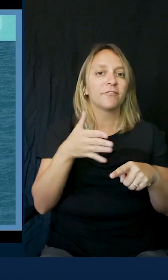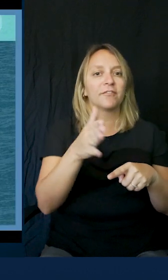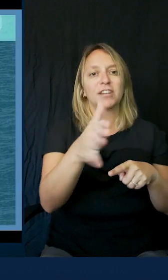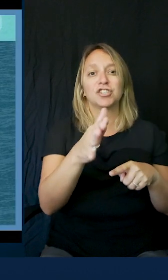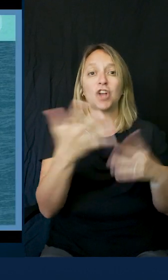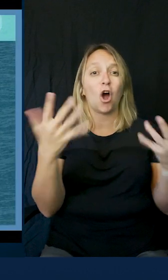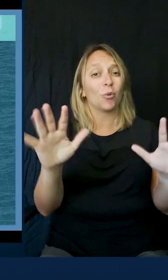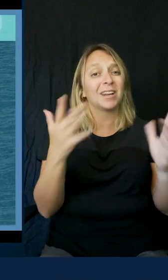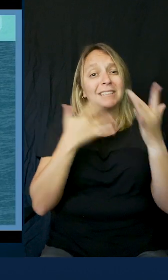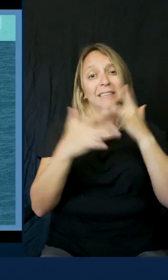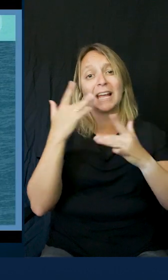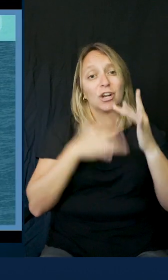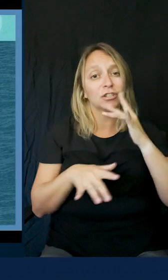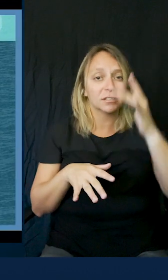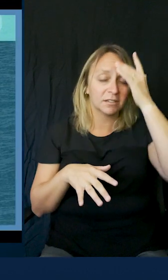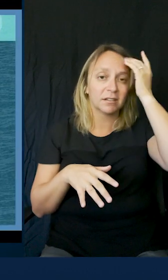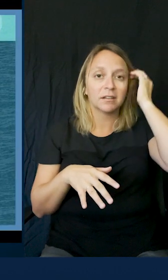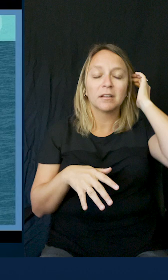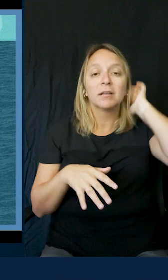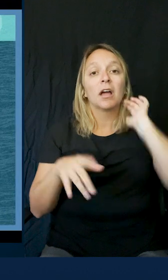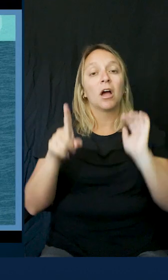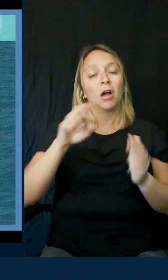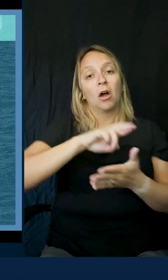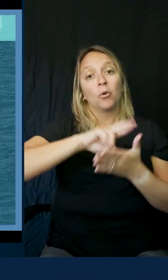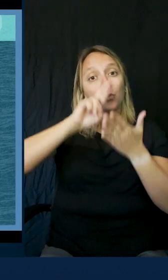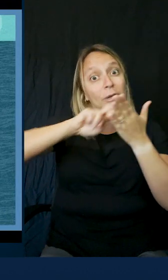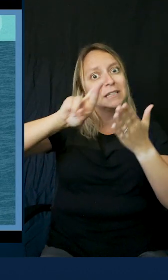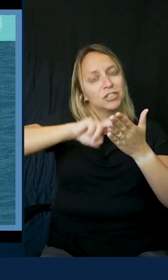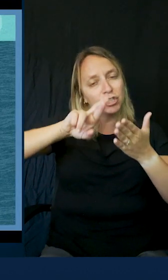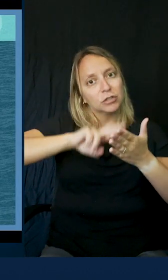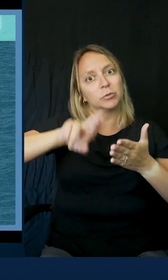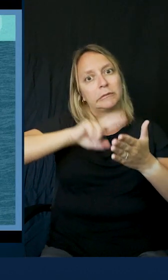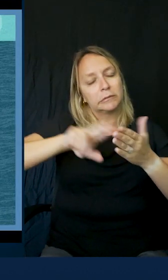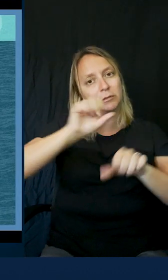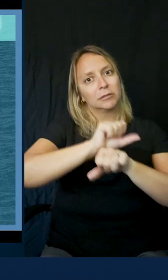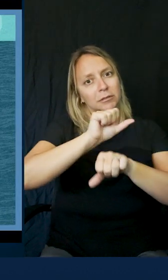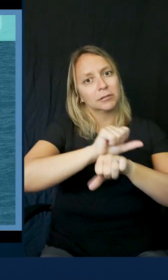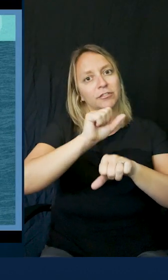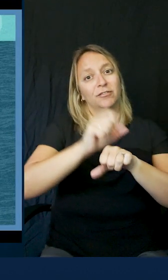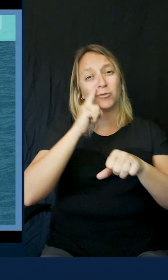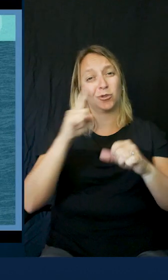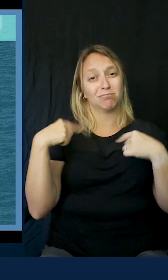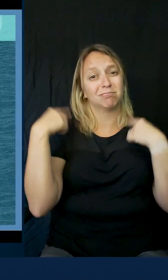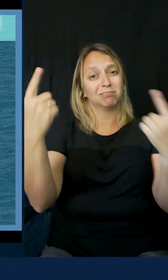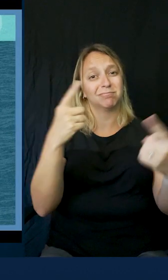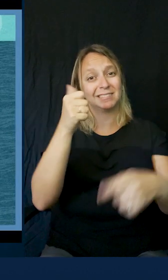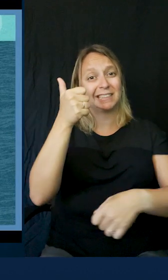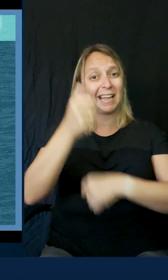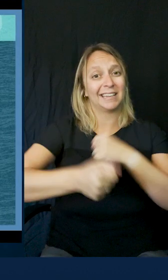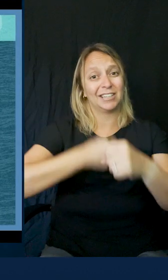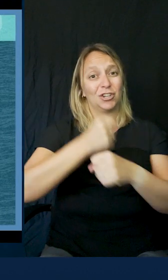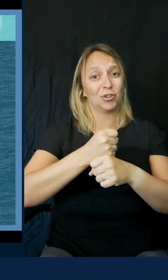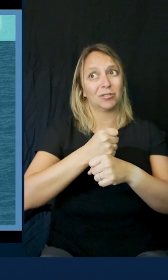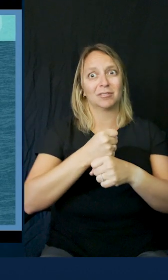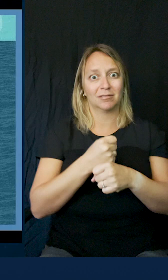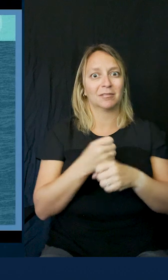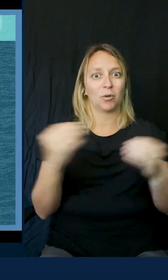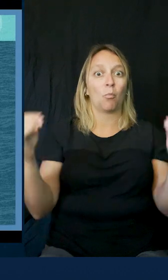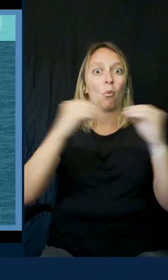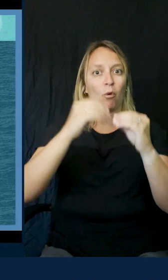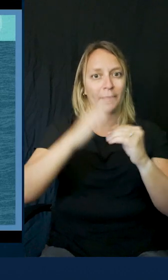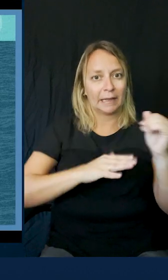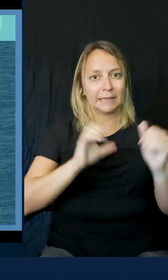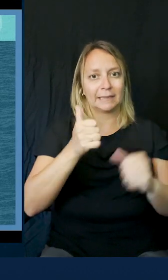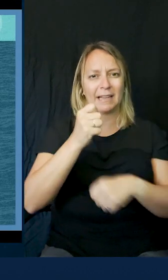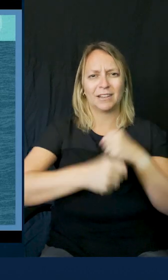scarce. And all of this research that we've been working on over the past decade plus prompted us to ask, well, what would happen if the